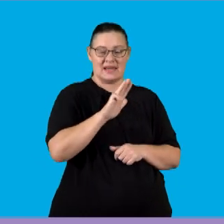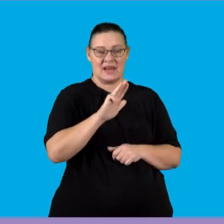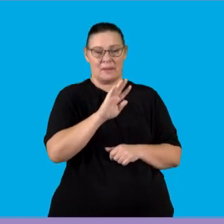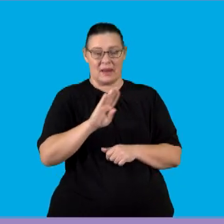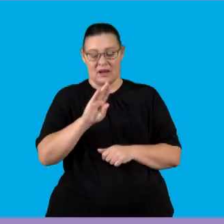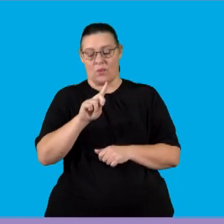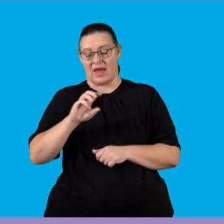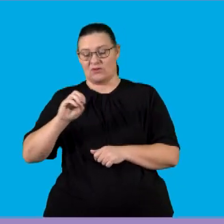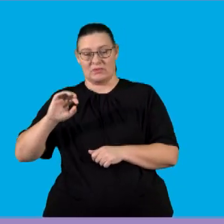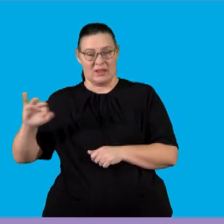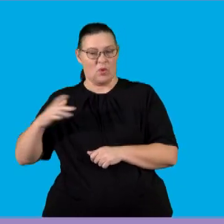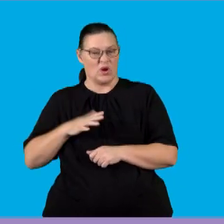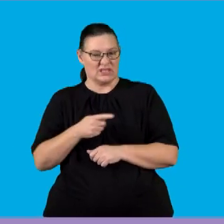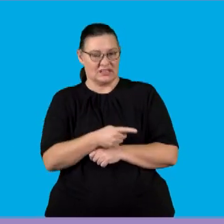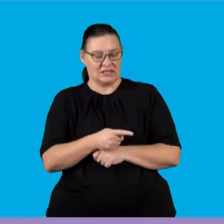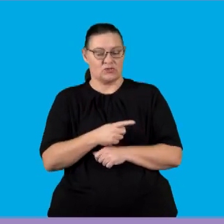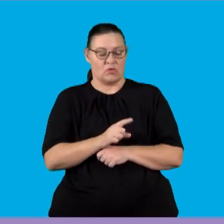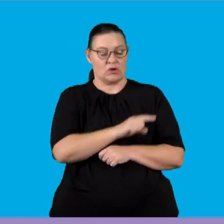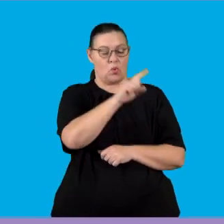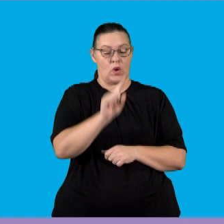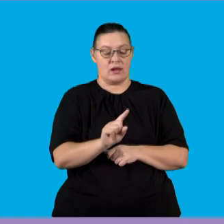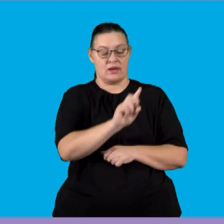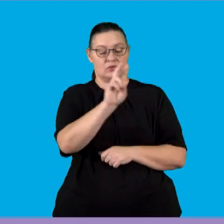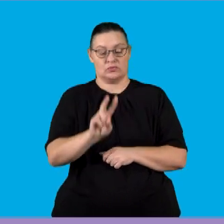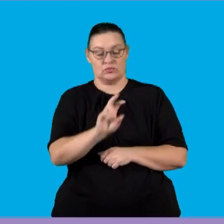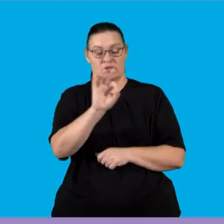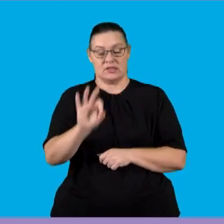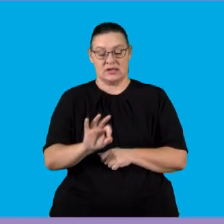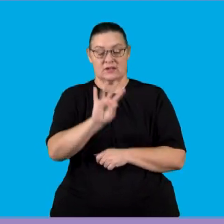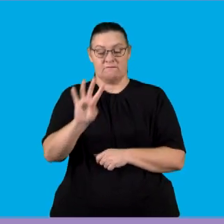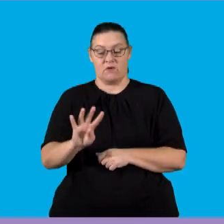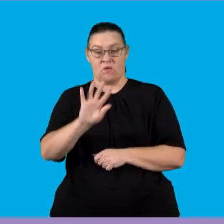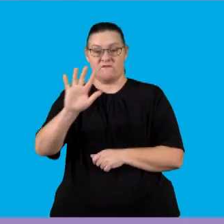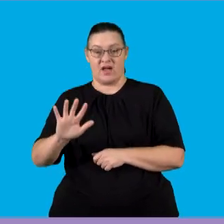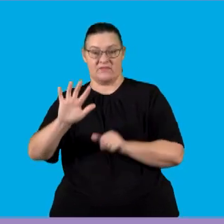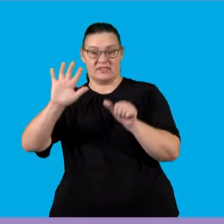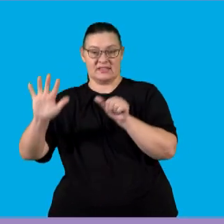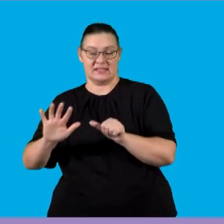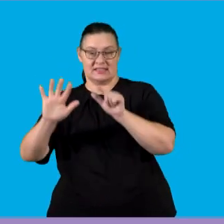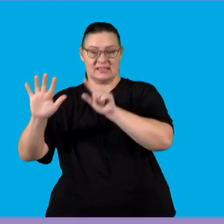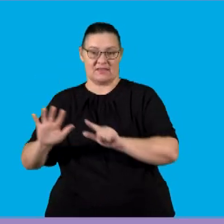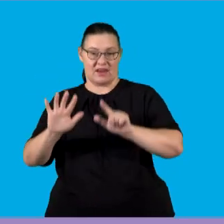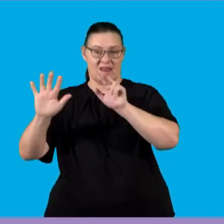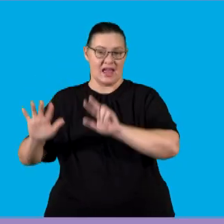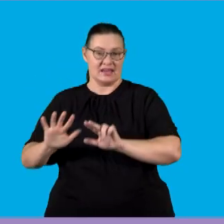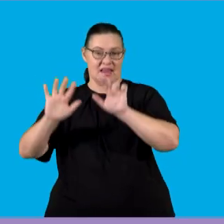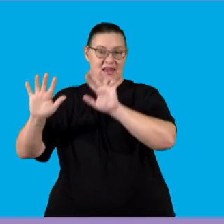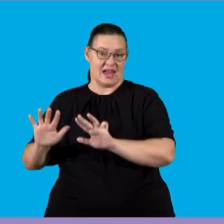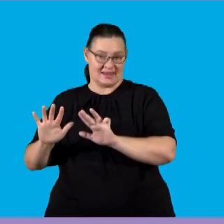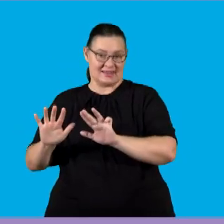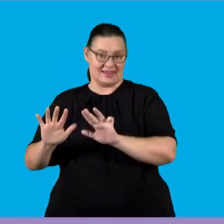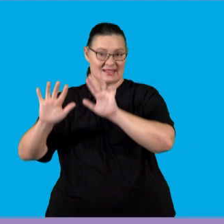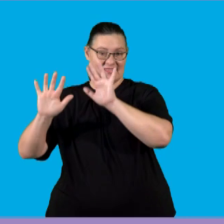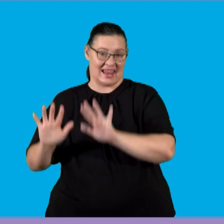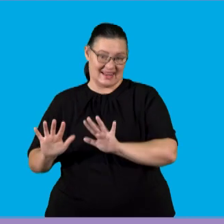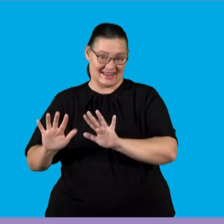89,100,000,000. So from here we are going to move 1, 2, 3, 4, 5, 6, 7, 8, 9,